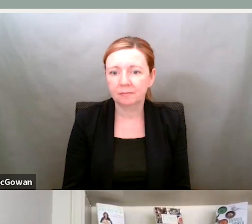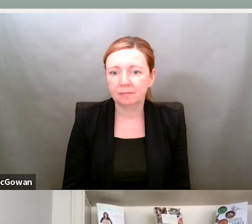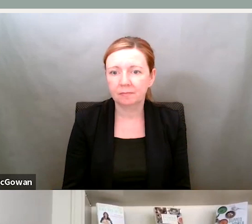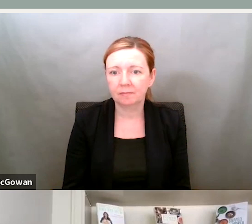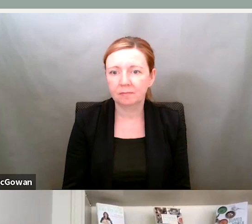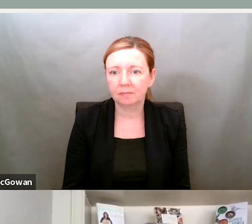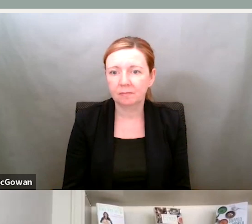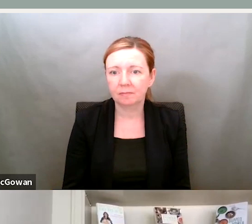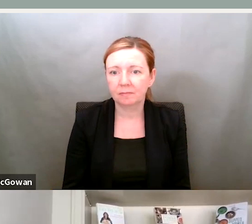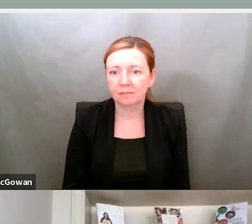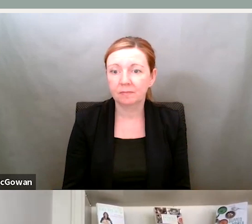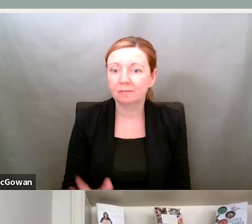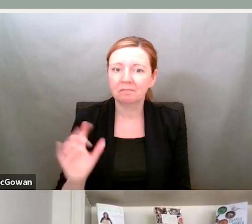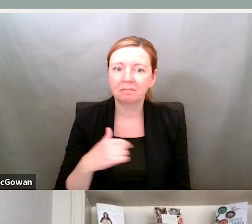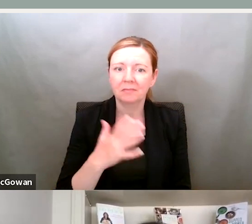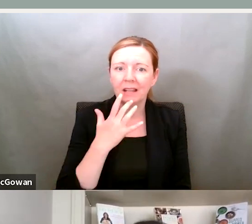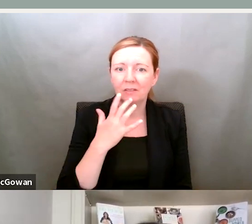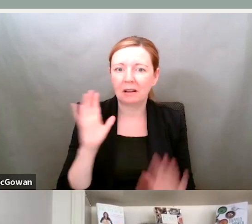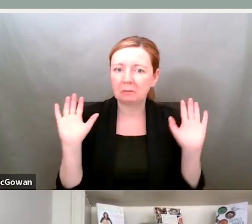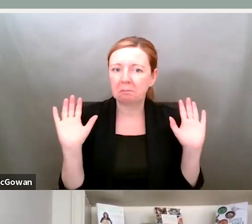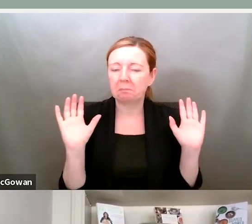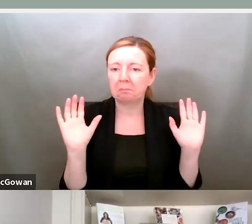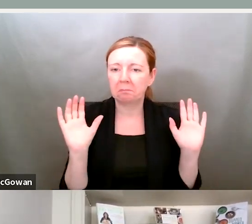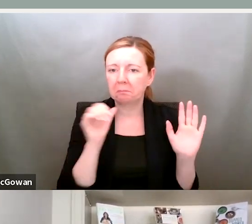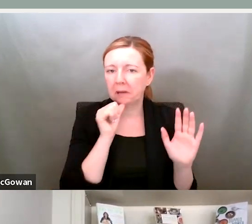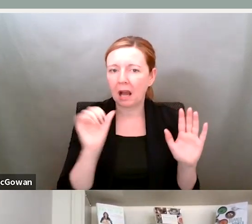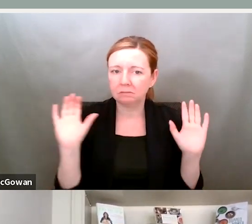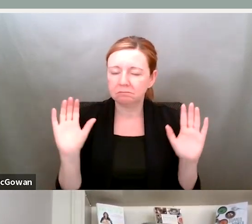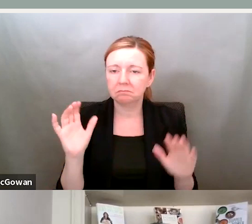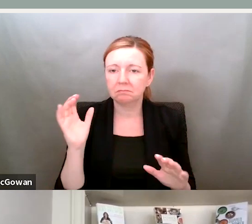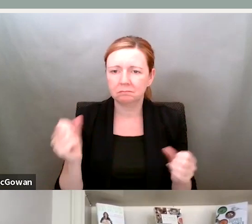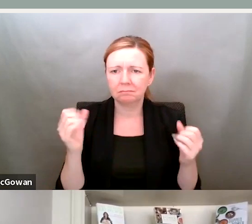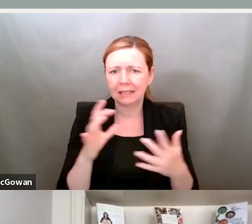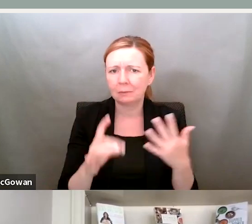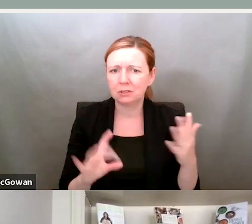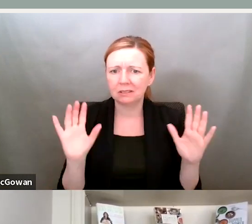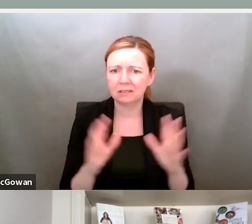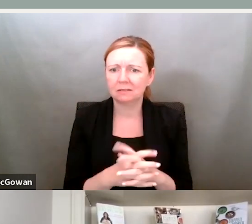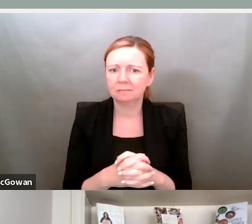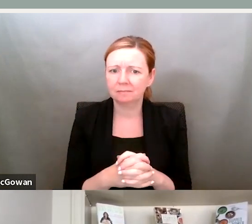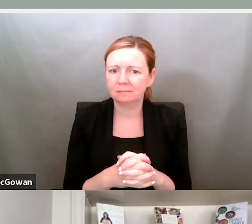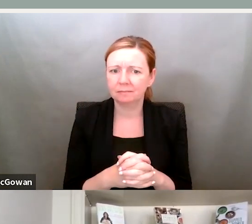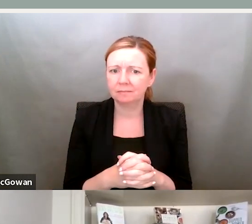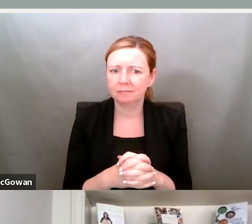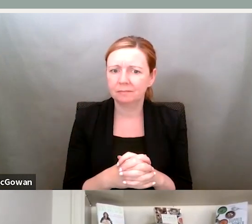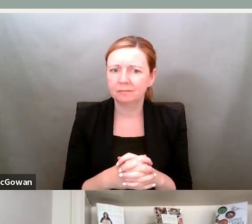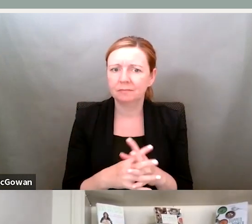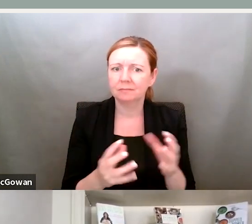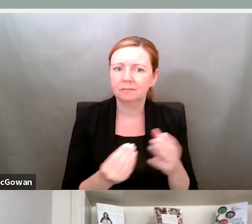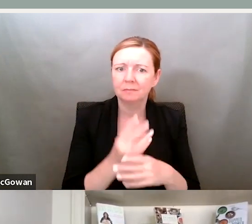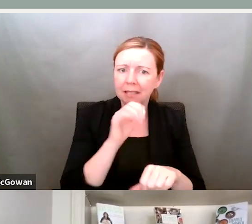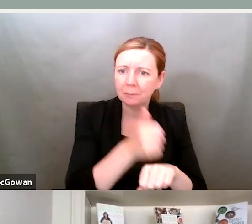Go ahead, Rachel. I said I'd rather go without if I can. And there's so many options. There are